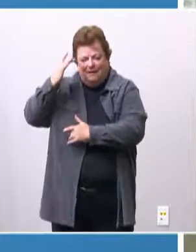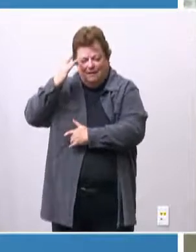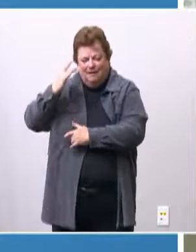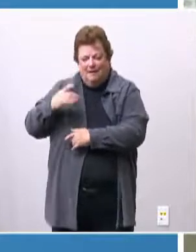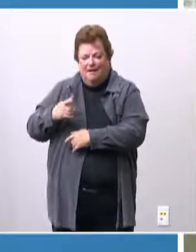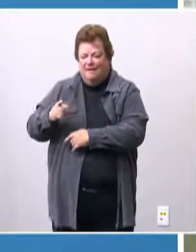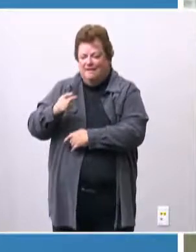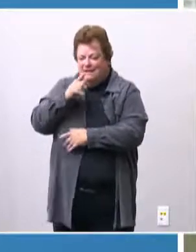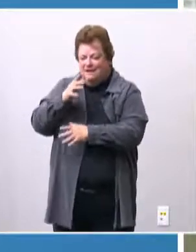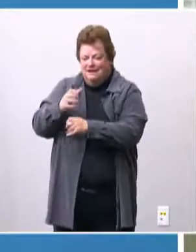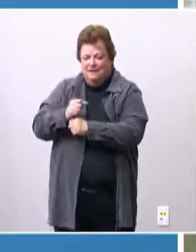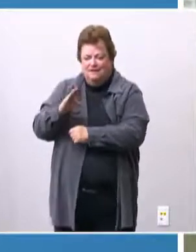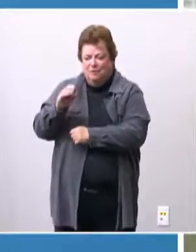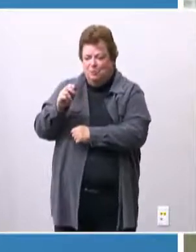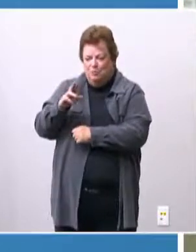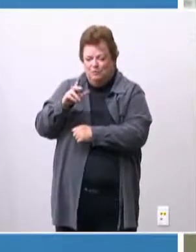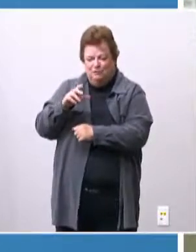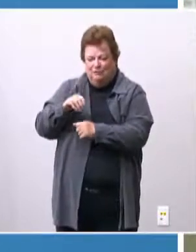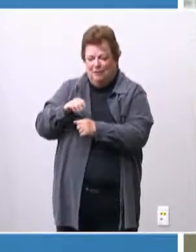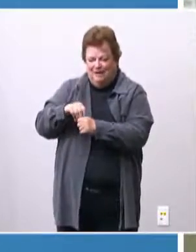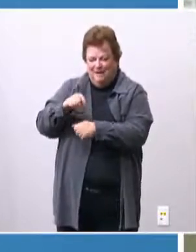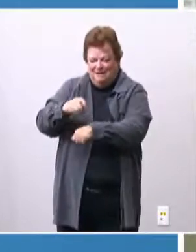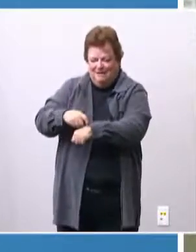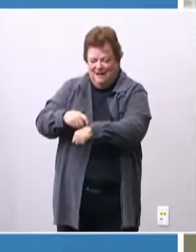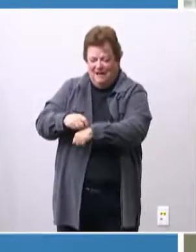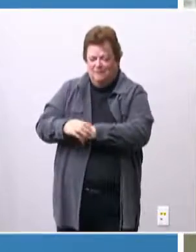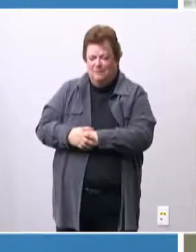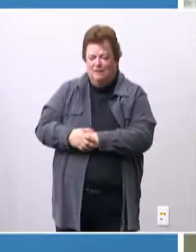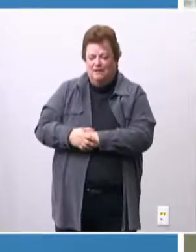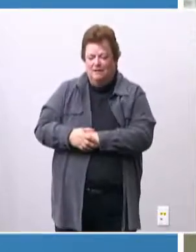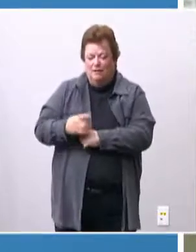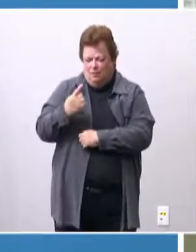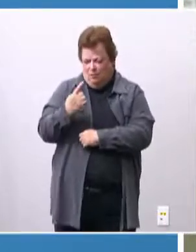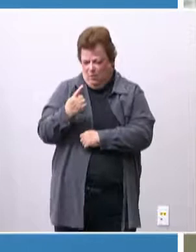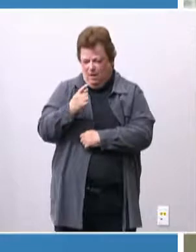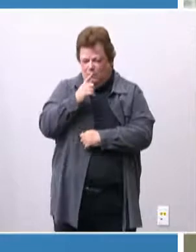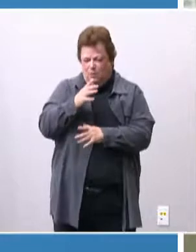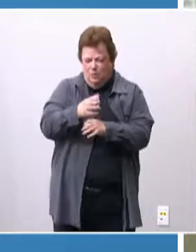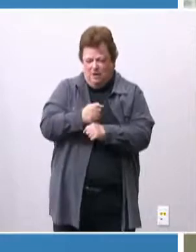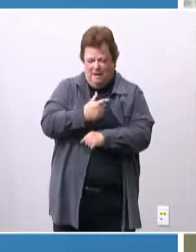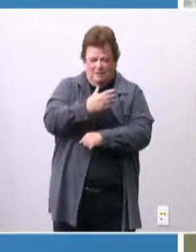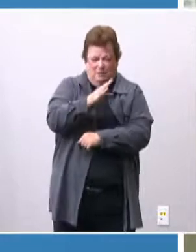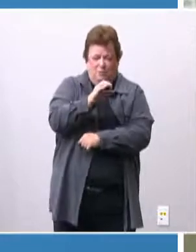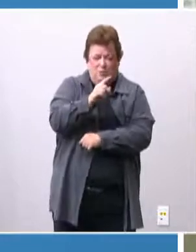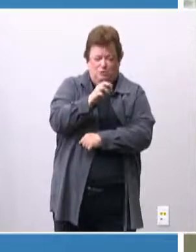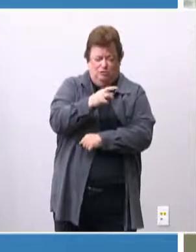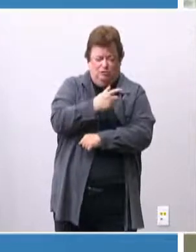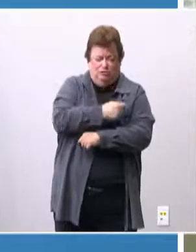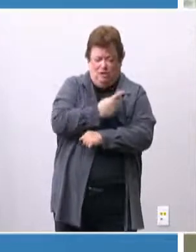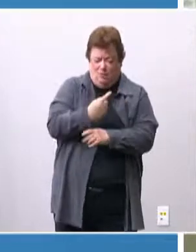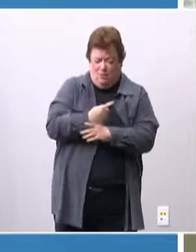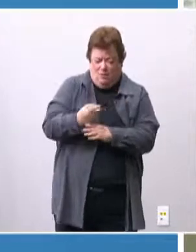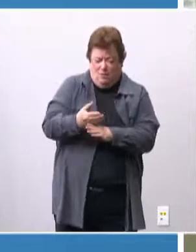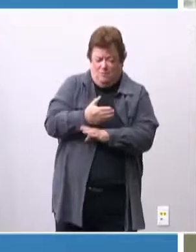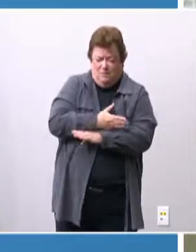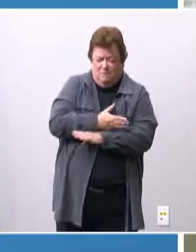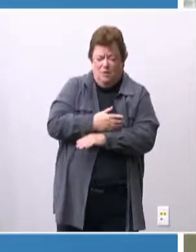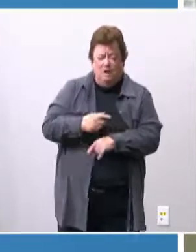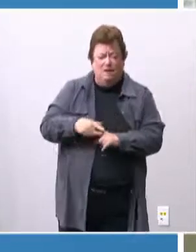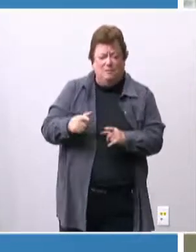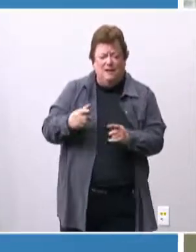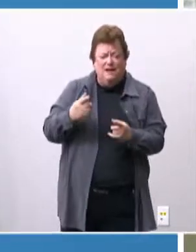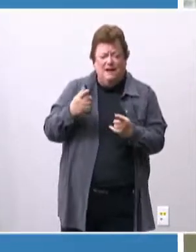booster in time. I had one person who got the booster, a week prior. That was the only one who had gotten a booster. So if you're in that group that Pat